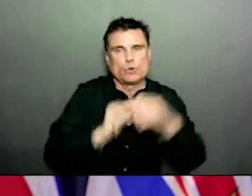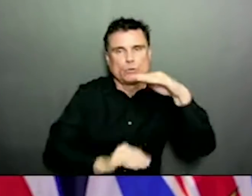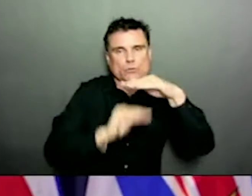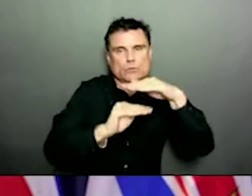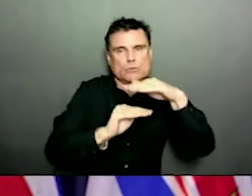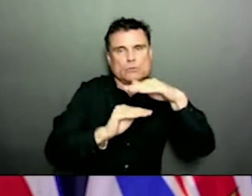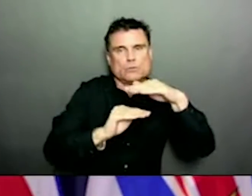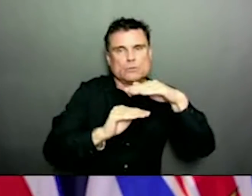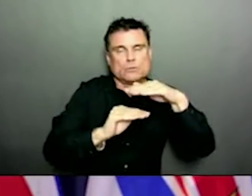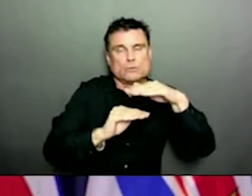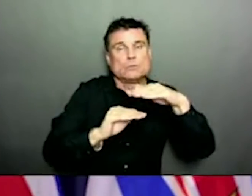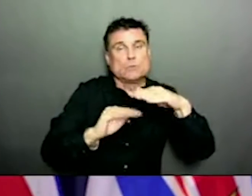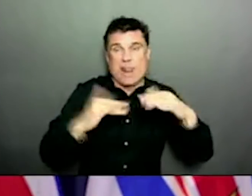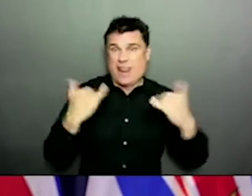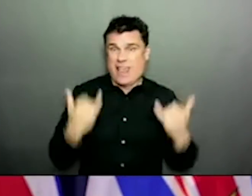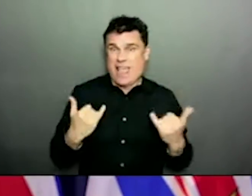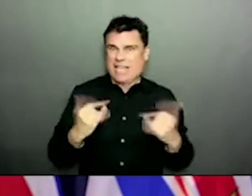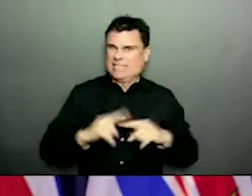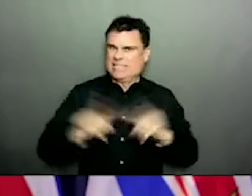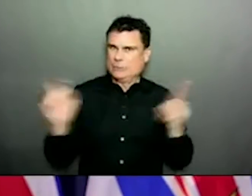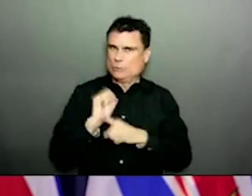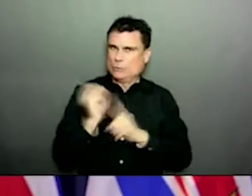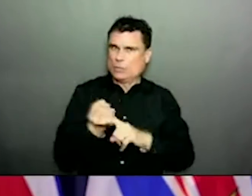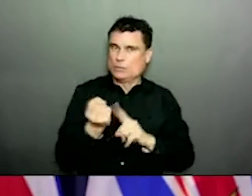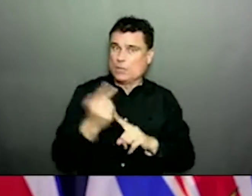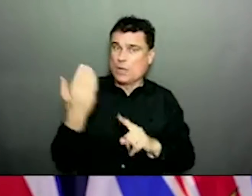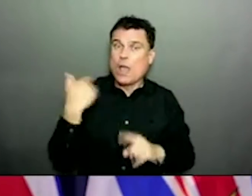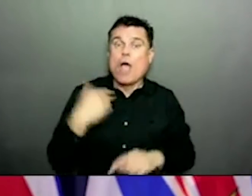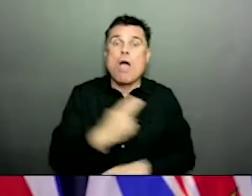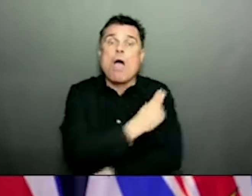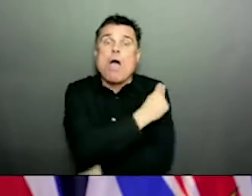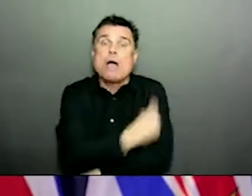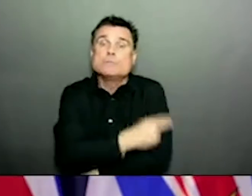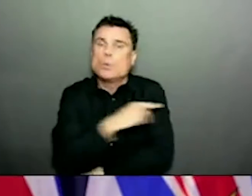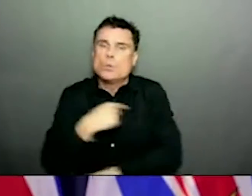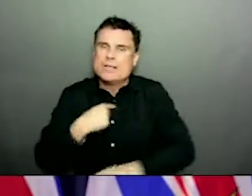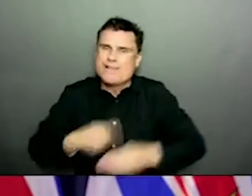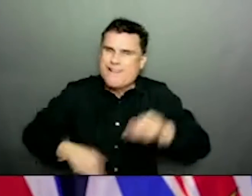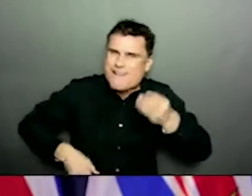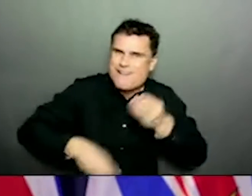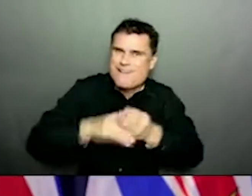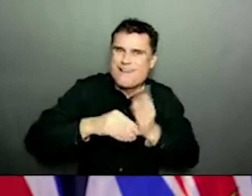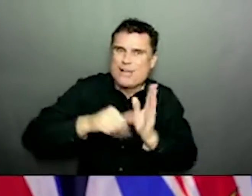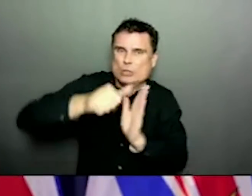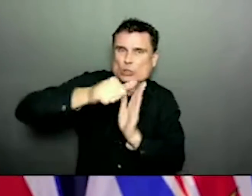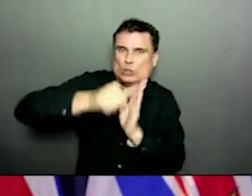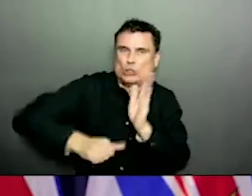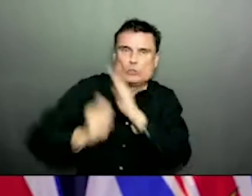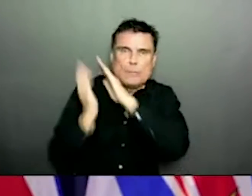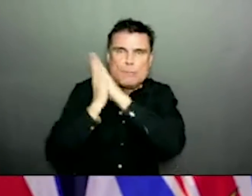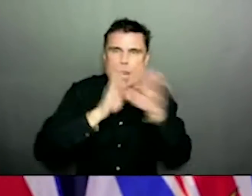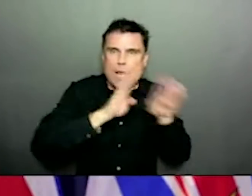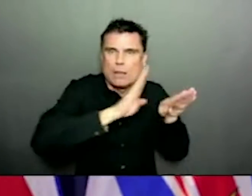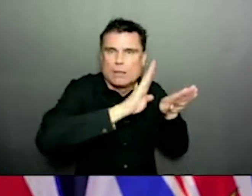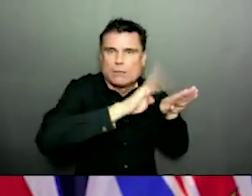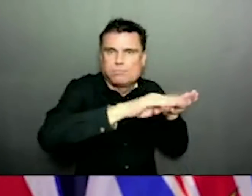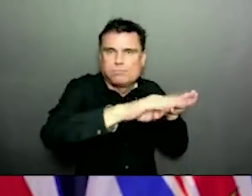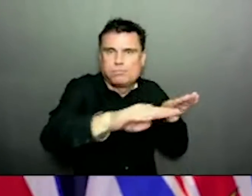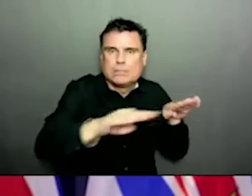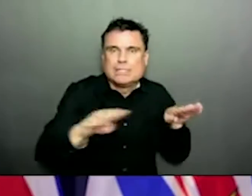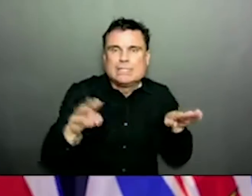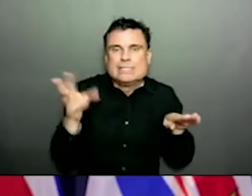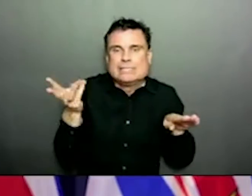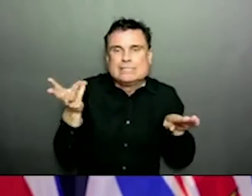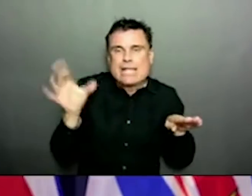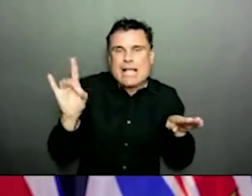We also added surge beds. So that means we're right now at 69.9% of capacity with the beds we've added in our